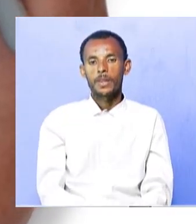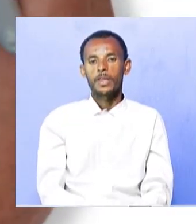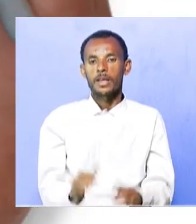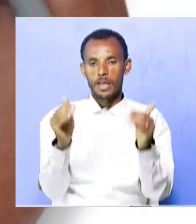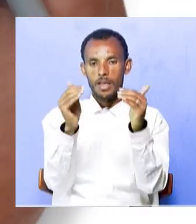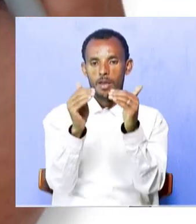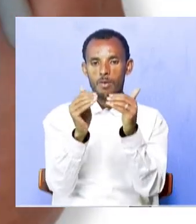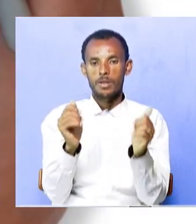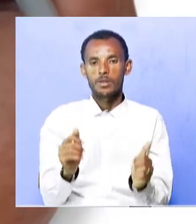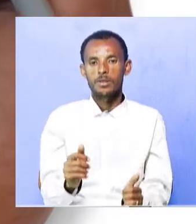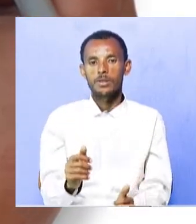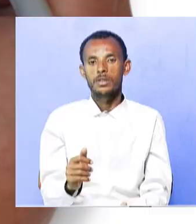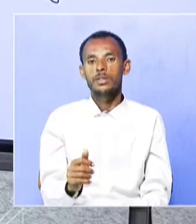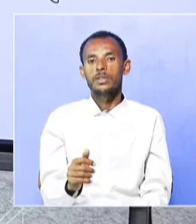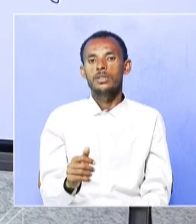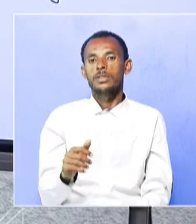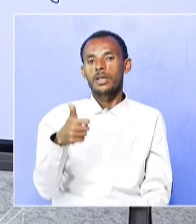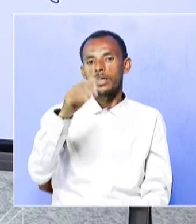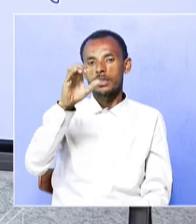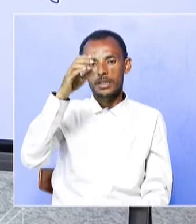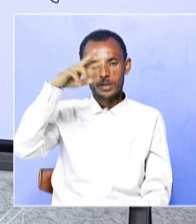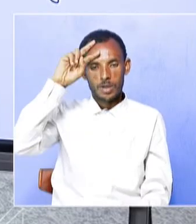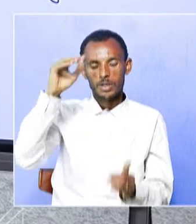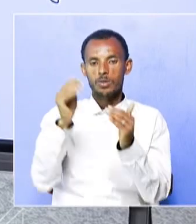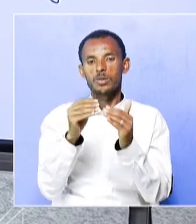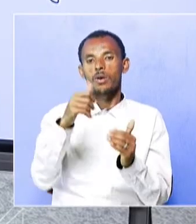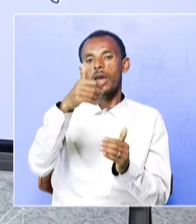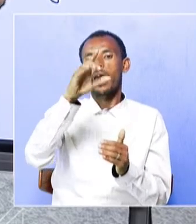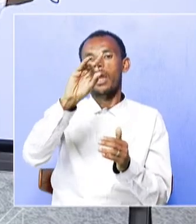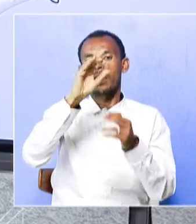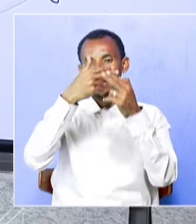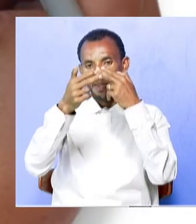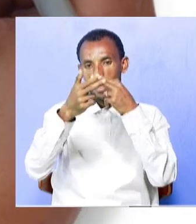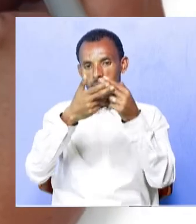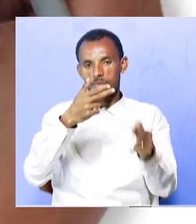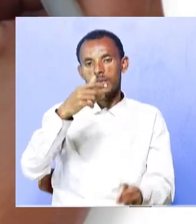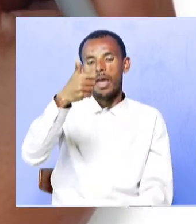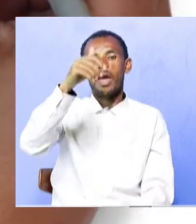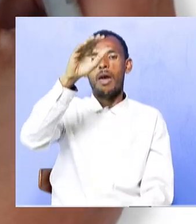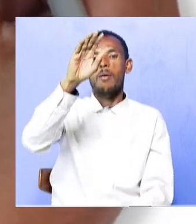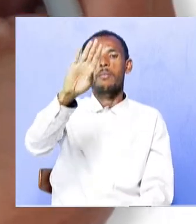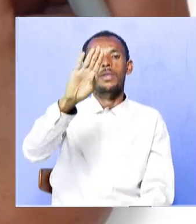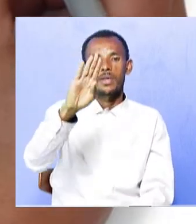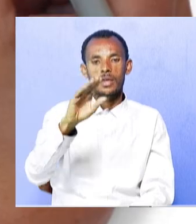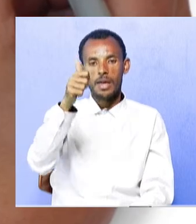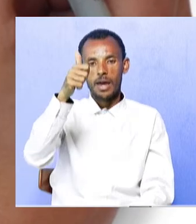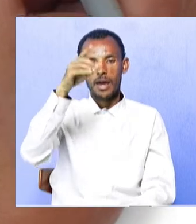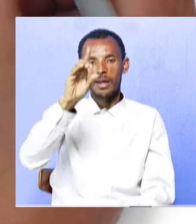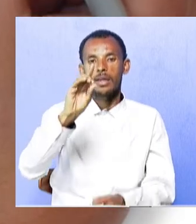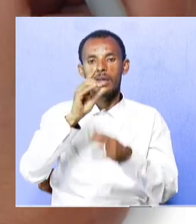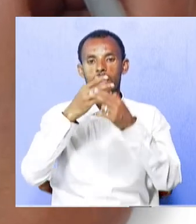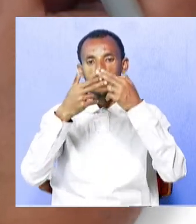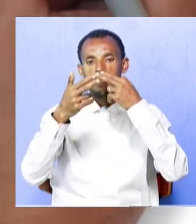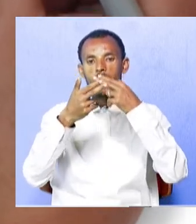is equal to, this square is equals to AD times AB. AD times